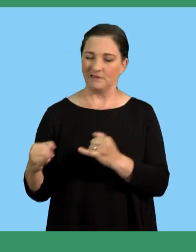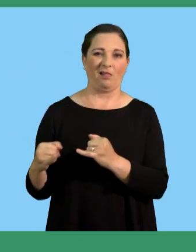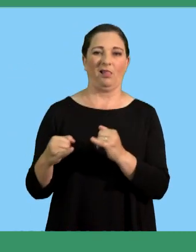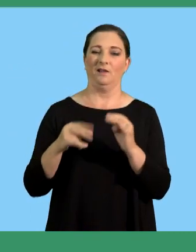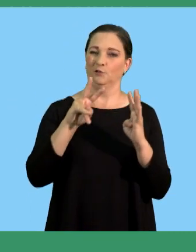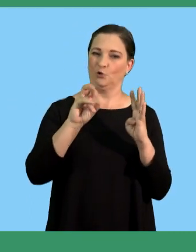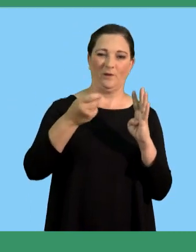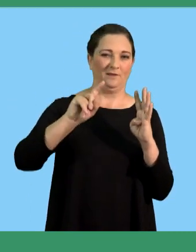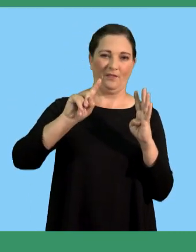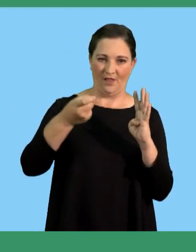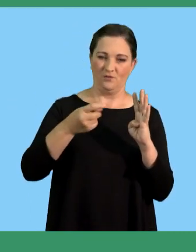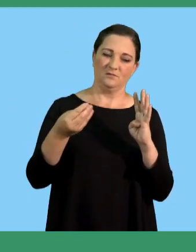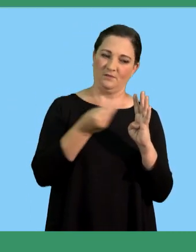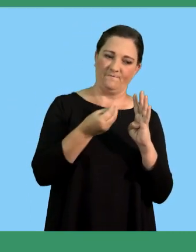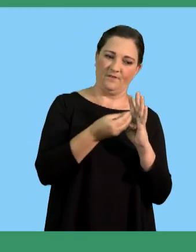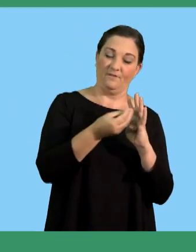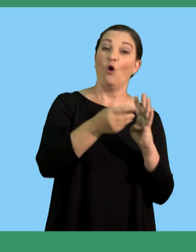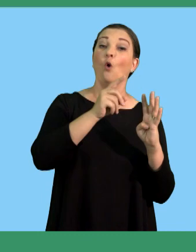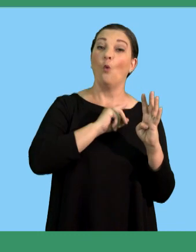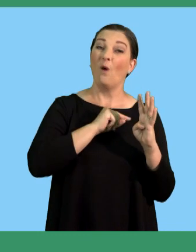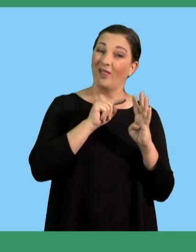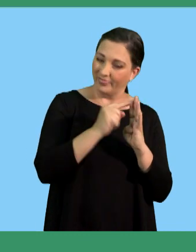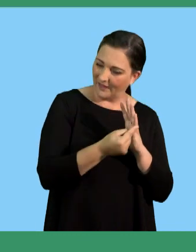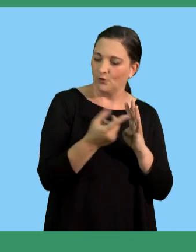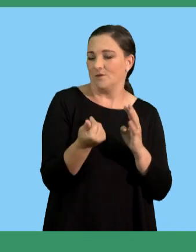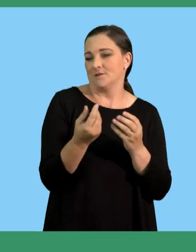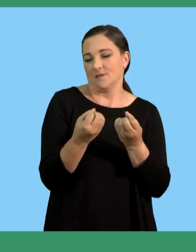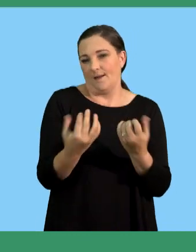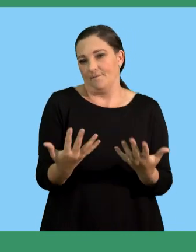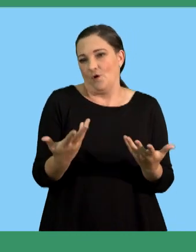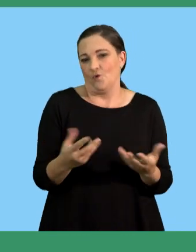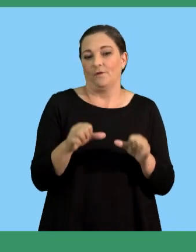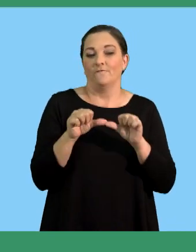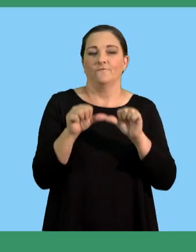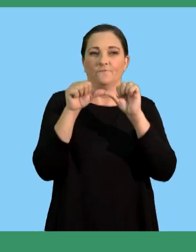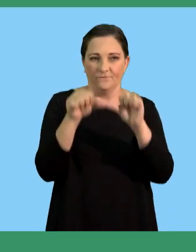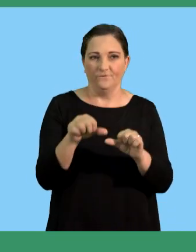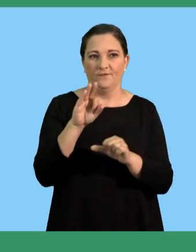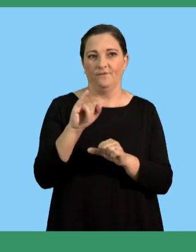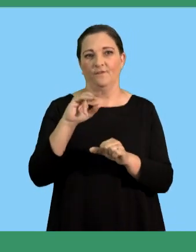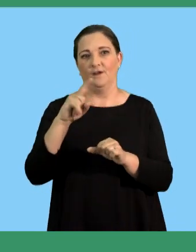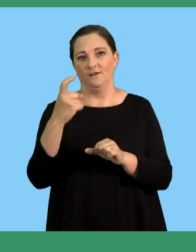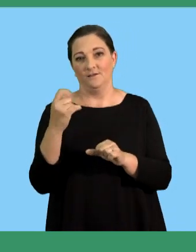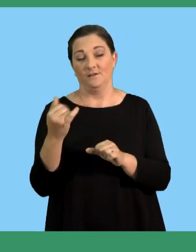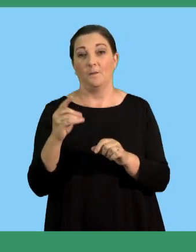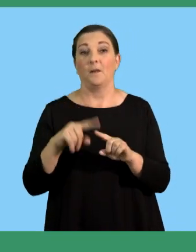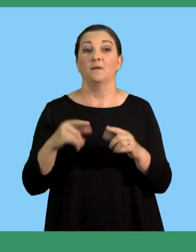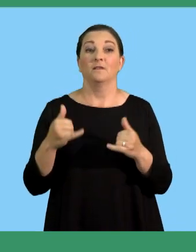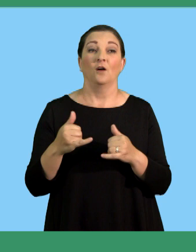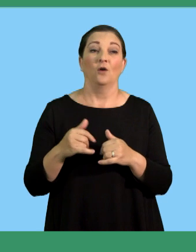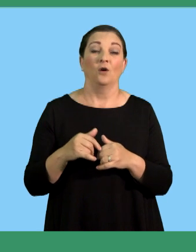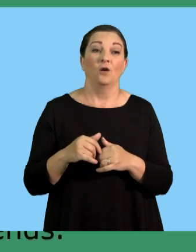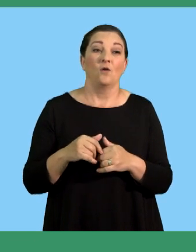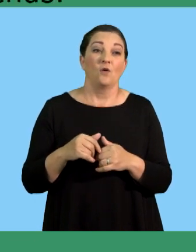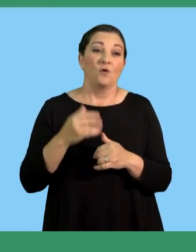rights? Rights of preference shareholders. They receive dividends regardless of how much profit has been made because now their dividends